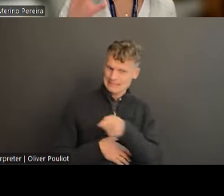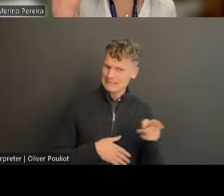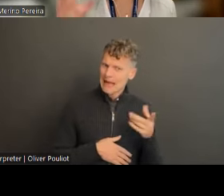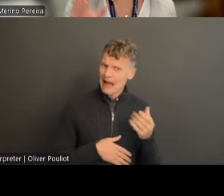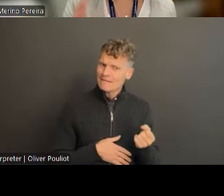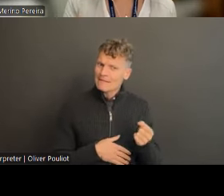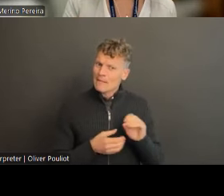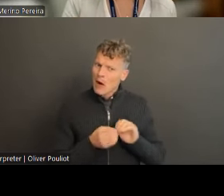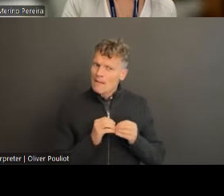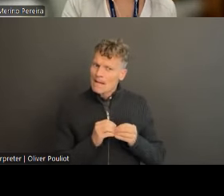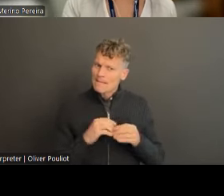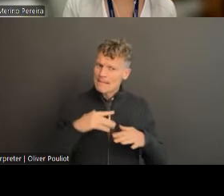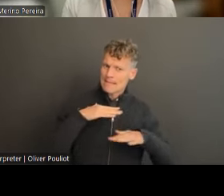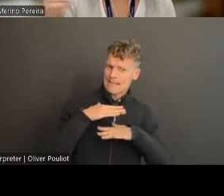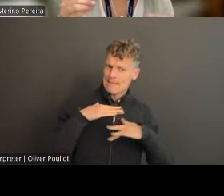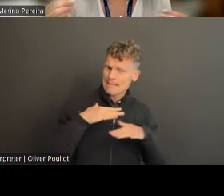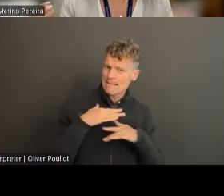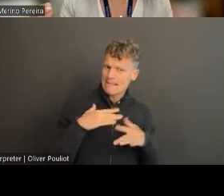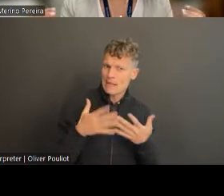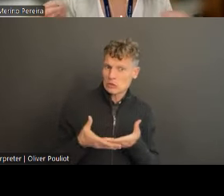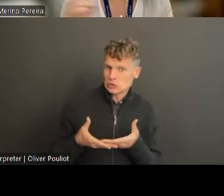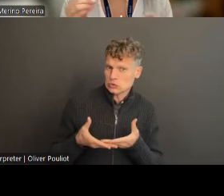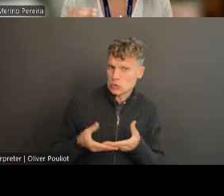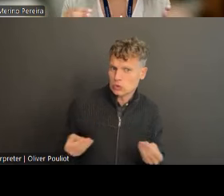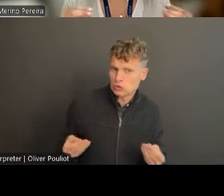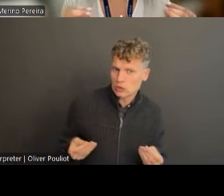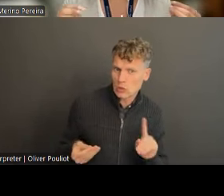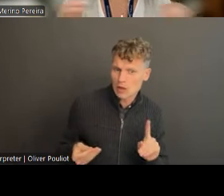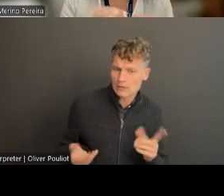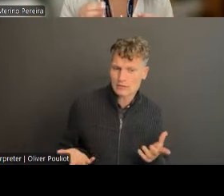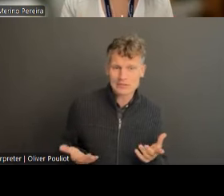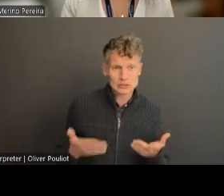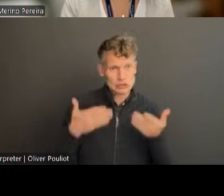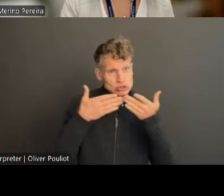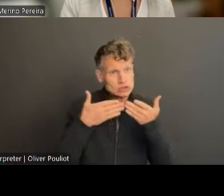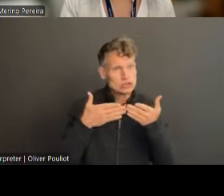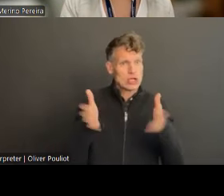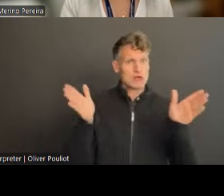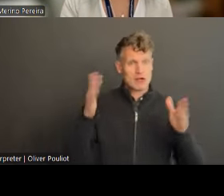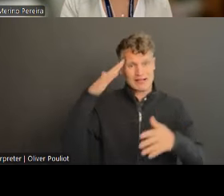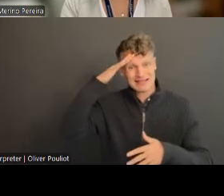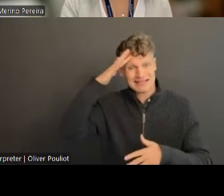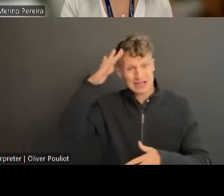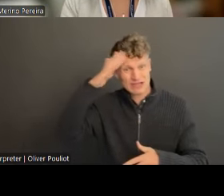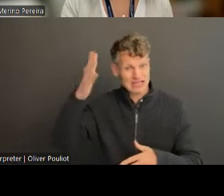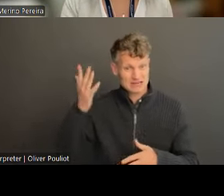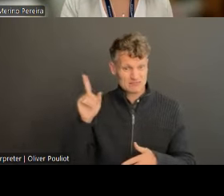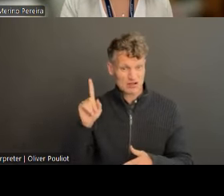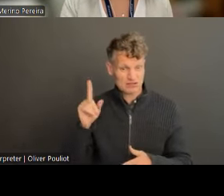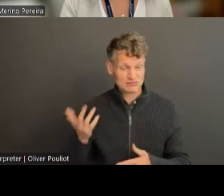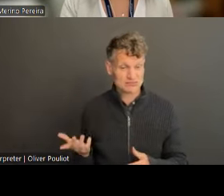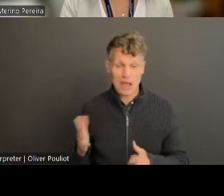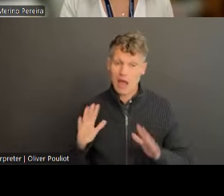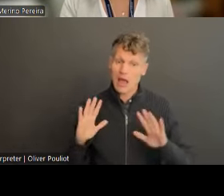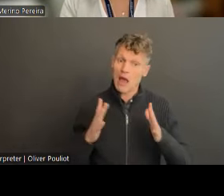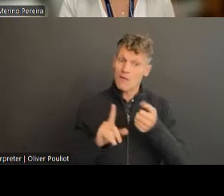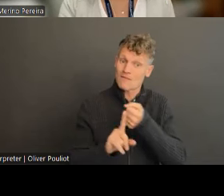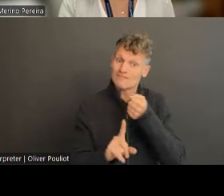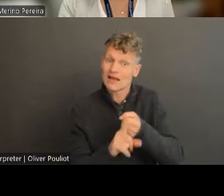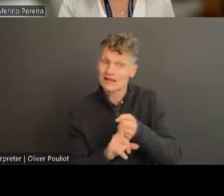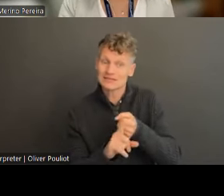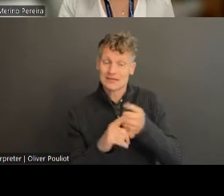is the general theory of the program, and how these considerations affect the different health interventions that I'm